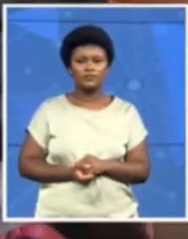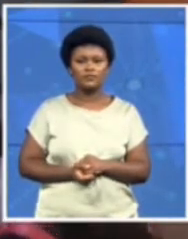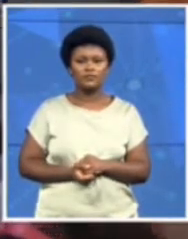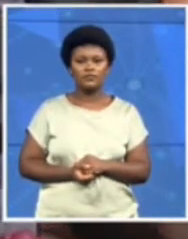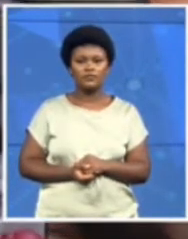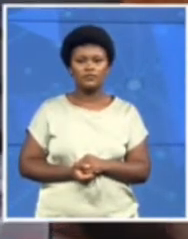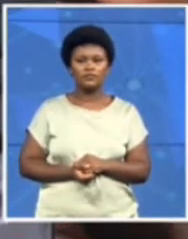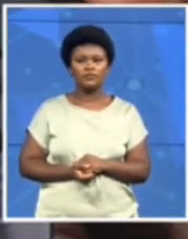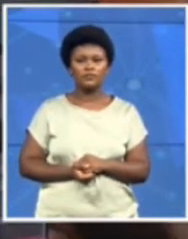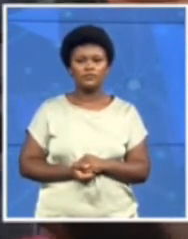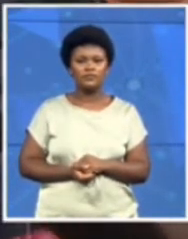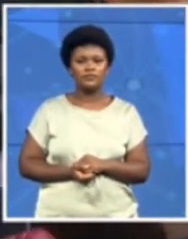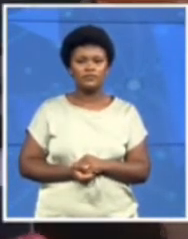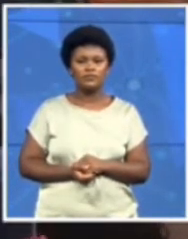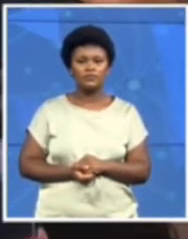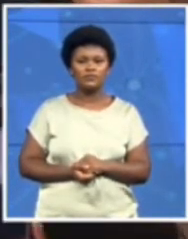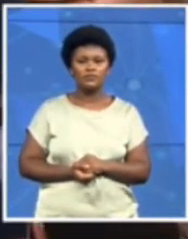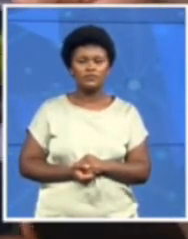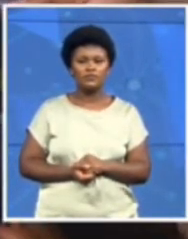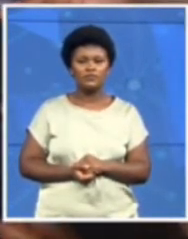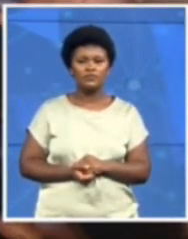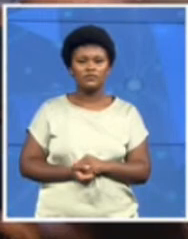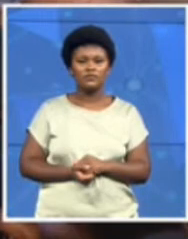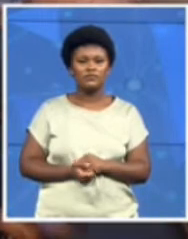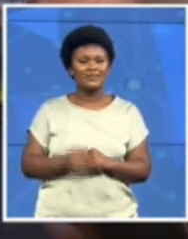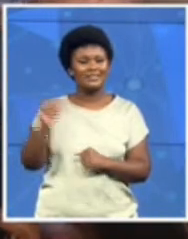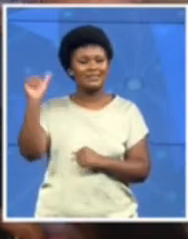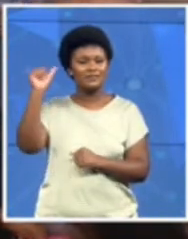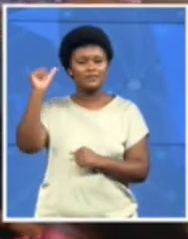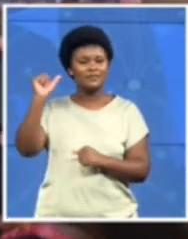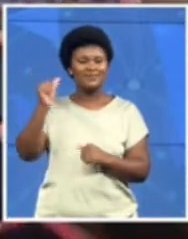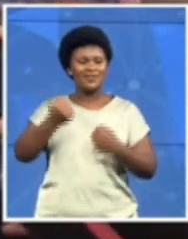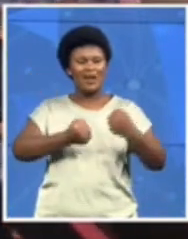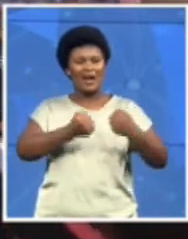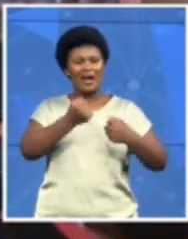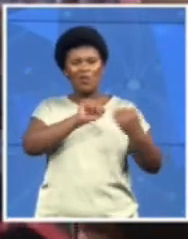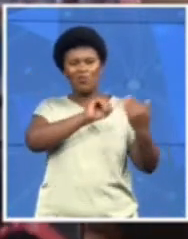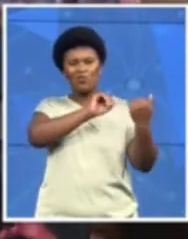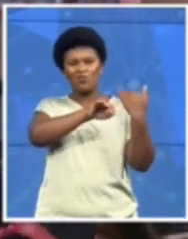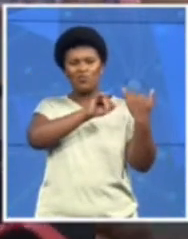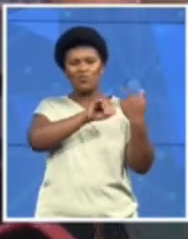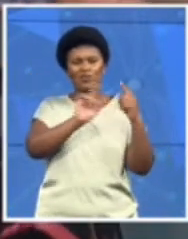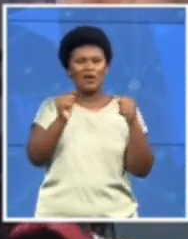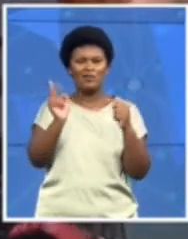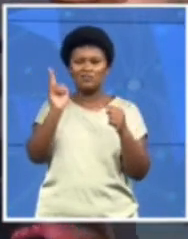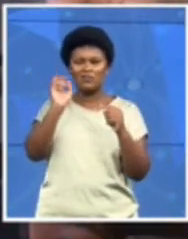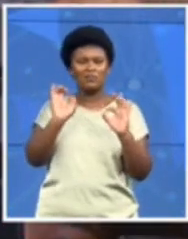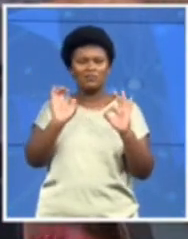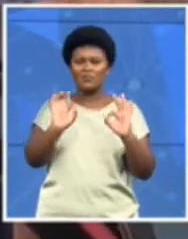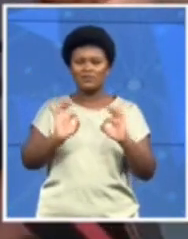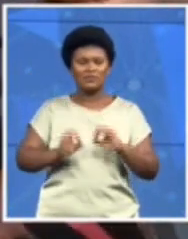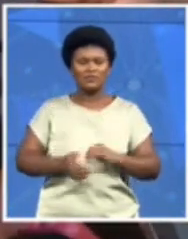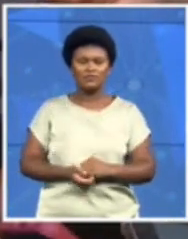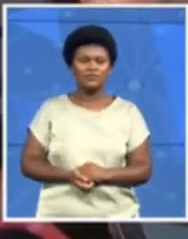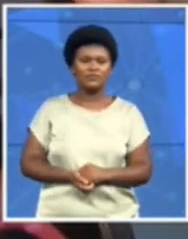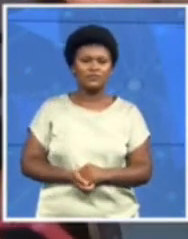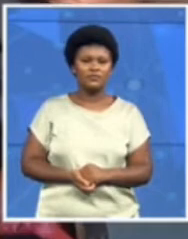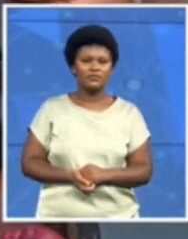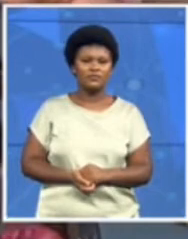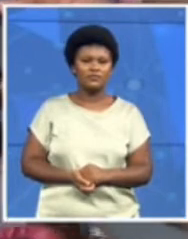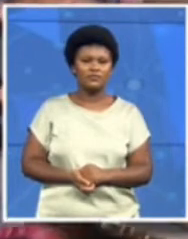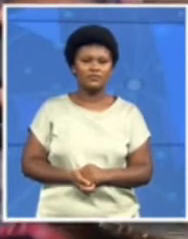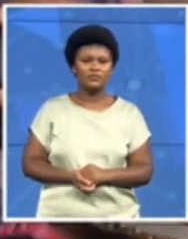indication where he was arrested, where he was at the time of his arrest, and what he was in possession of? That will form part of the proceedings,